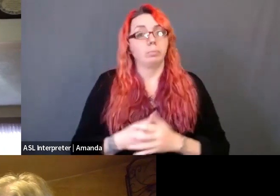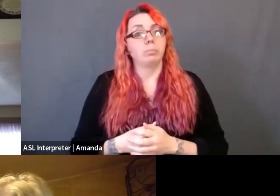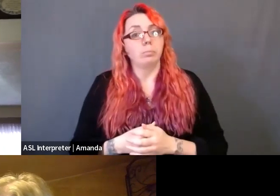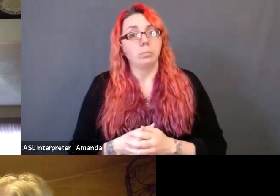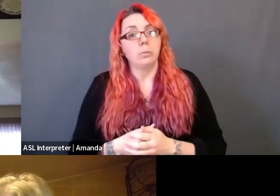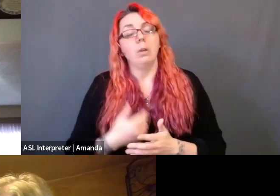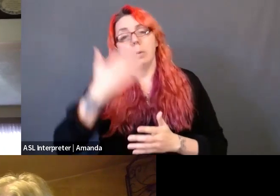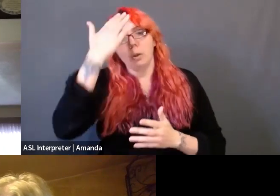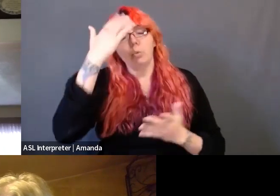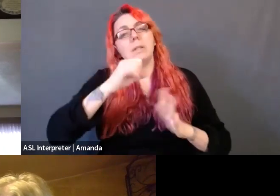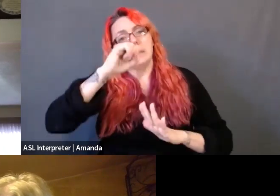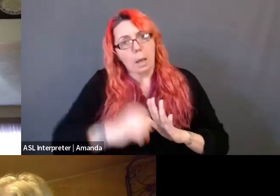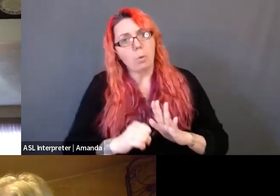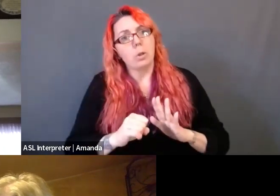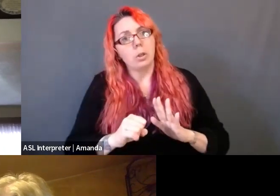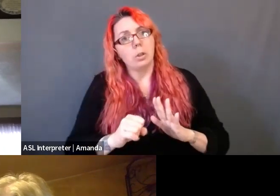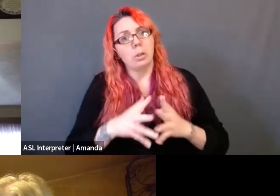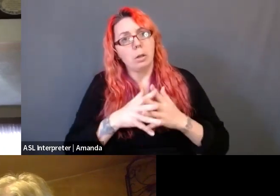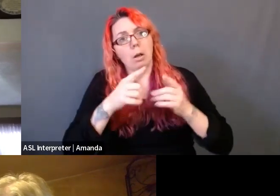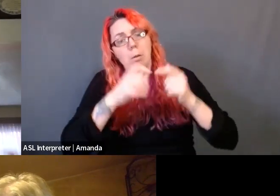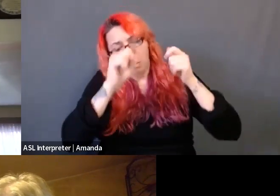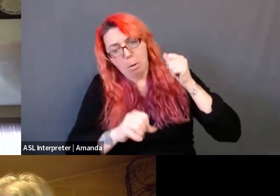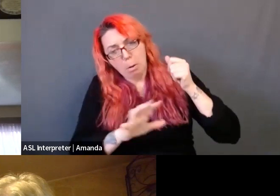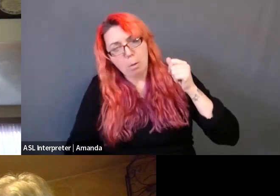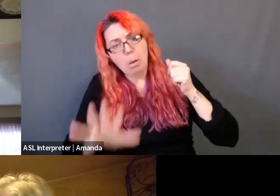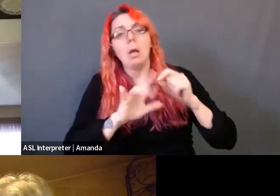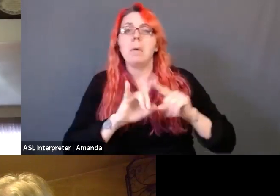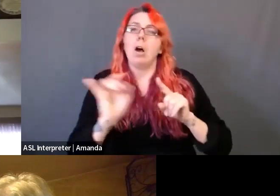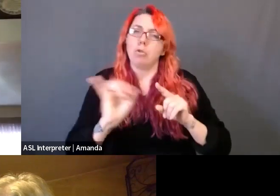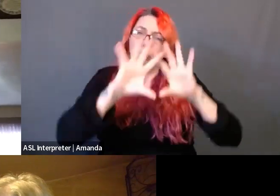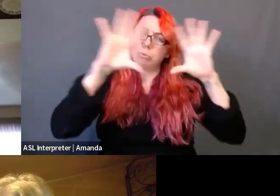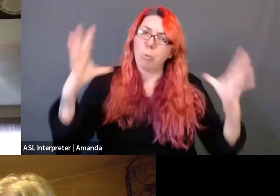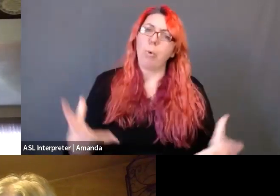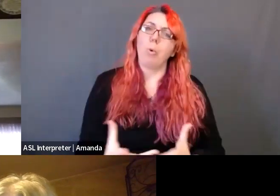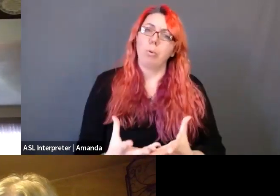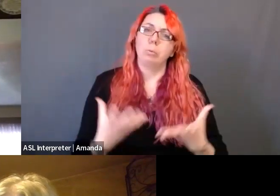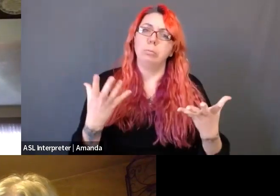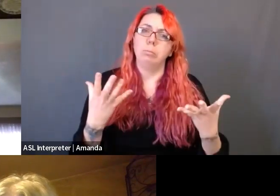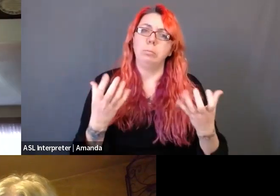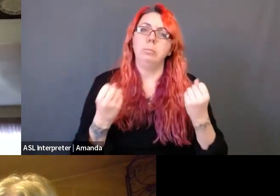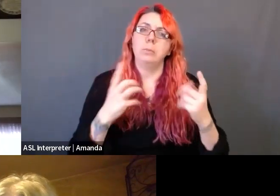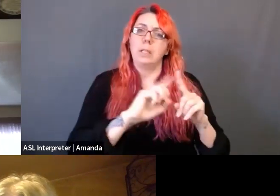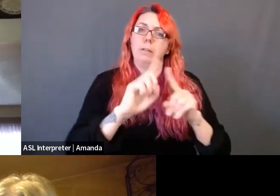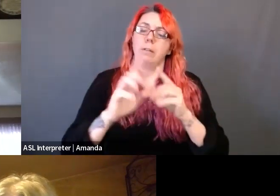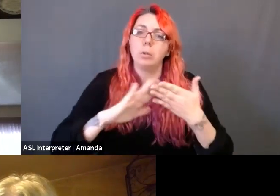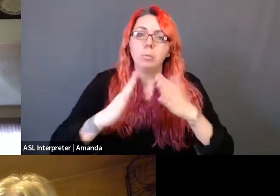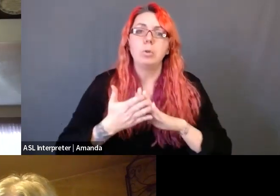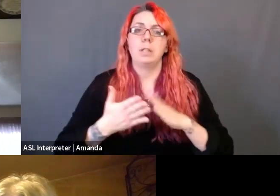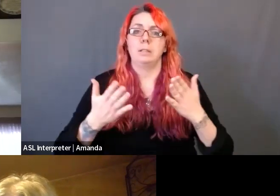globally there's some places where this conversation is not yet on the table, while acknowledging that globally across the globe, there's been